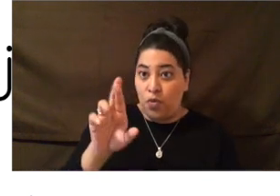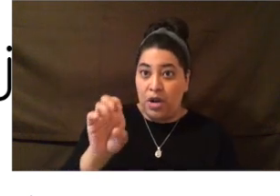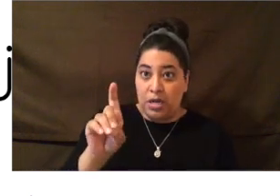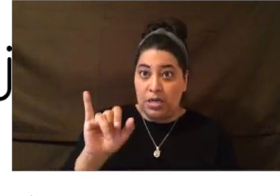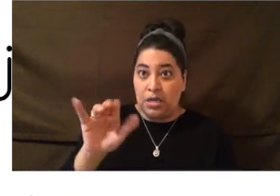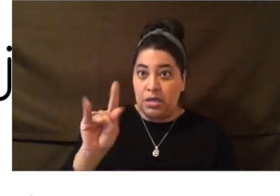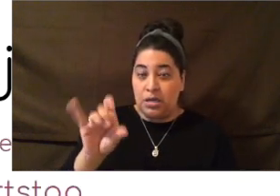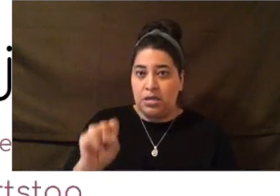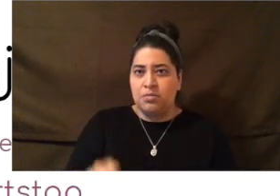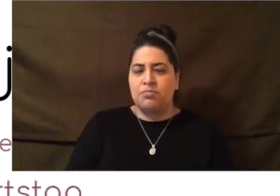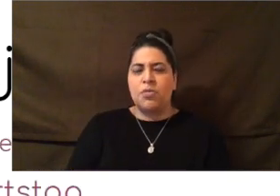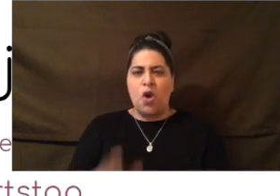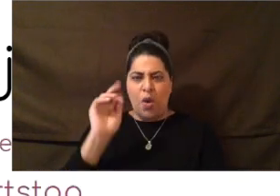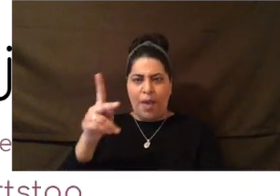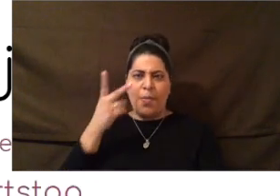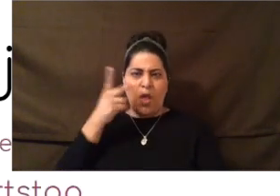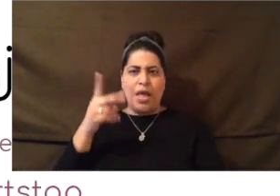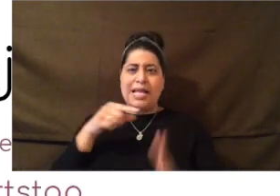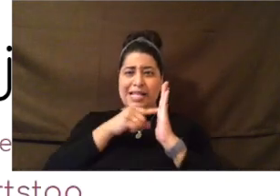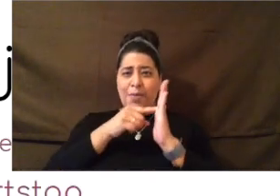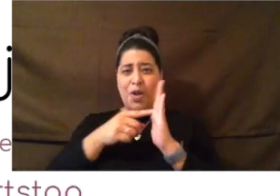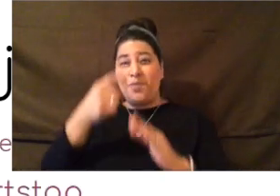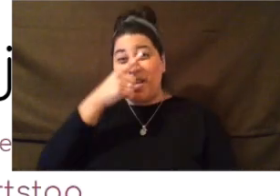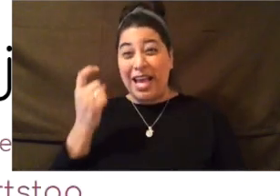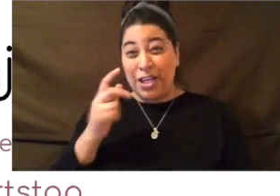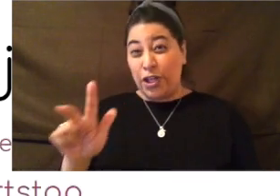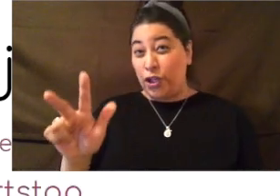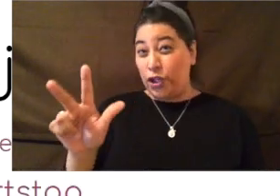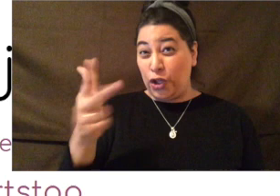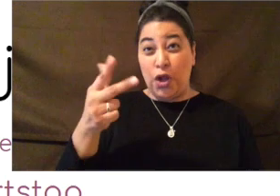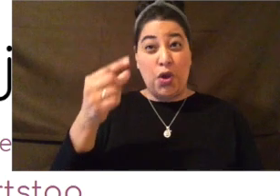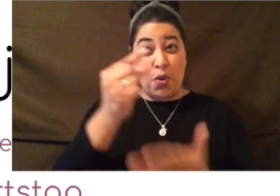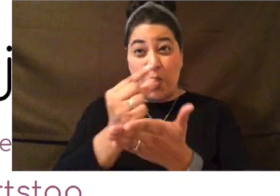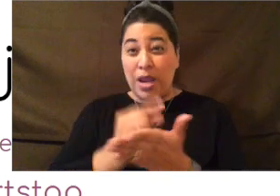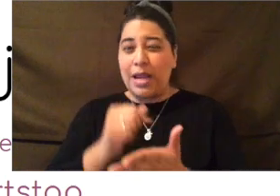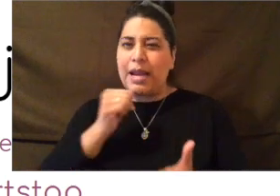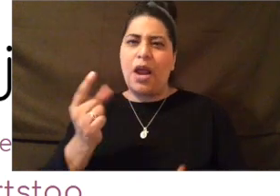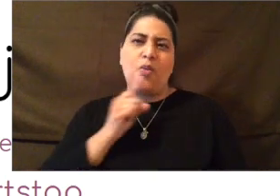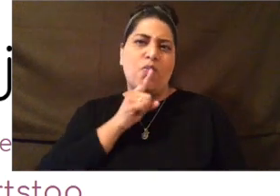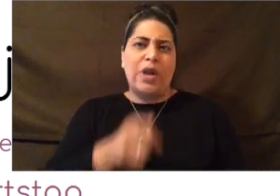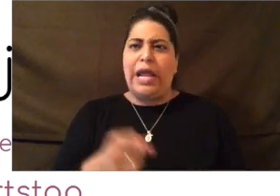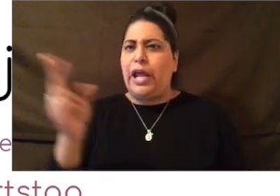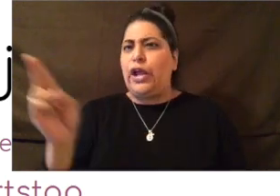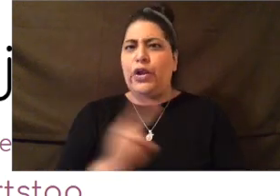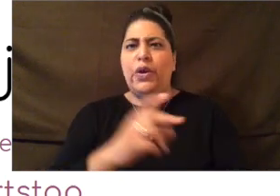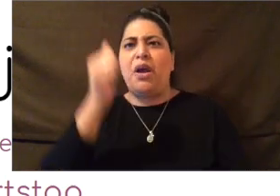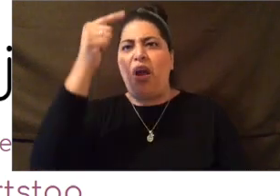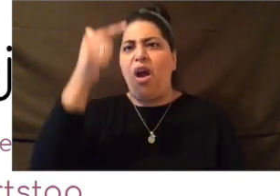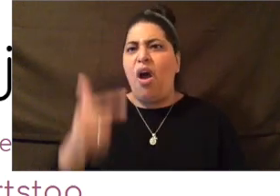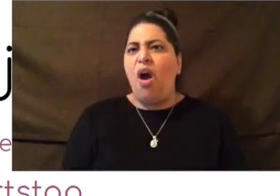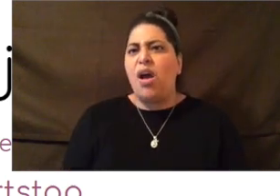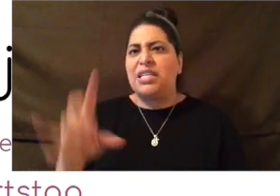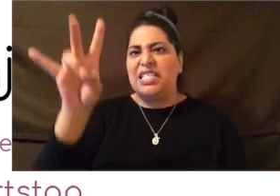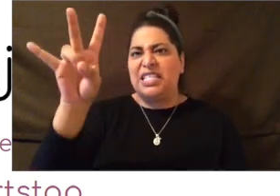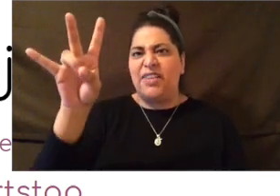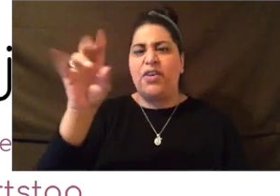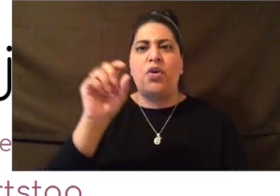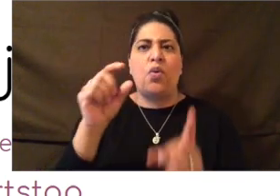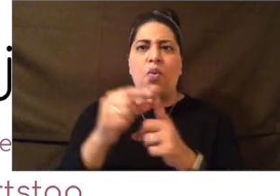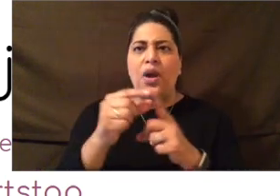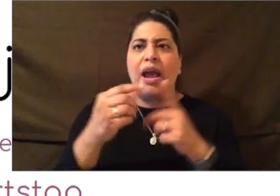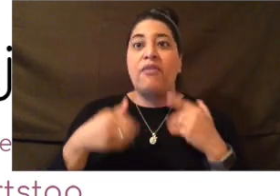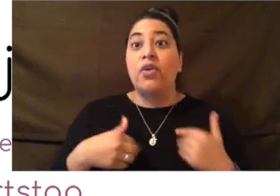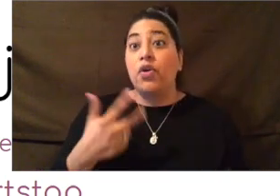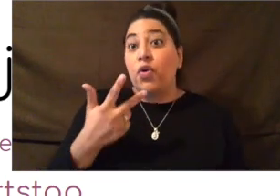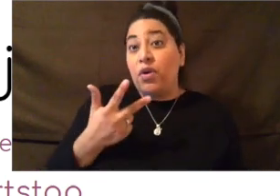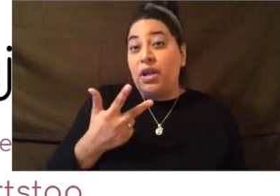complete predicates. Excuse me. All right. So let's look at some examples because in third grade we don't really use all 7